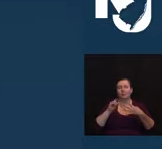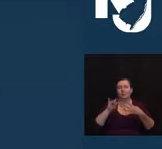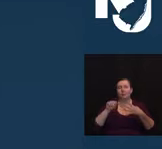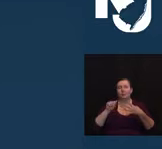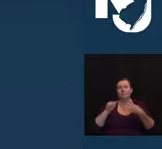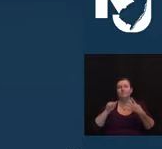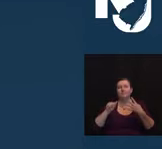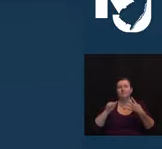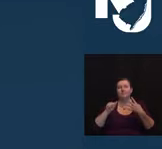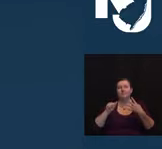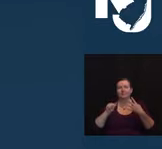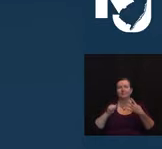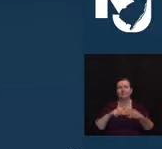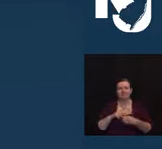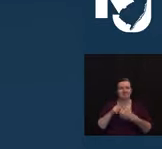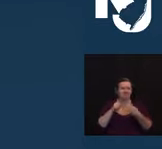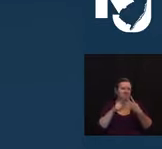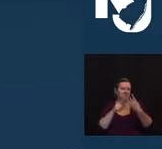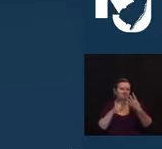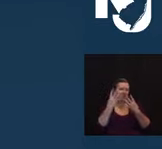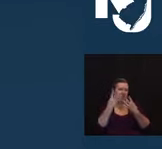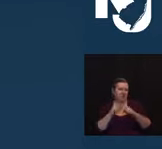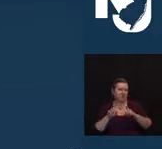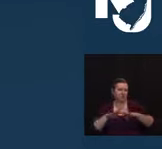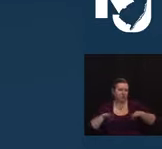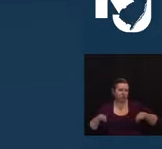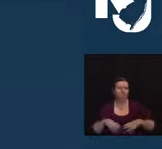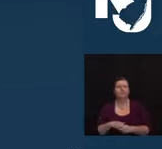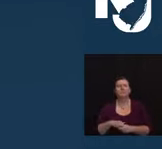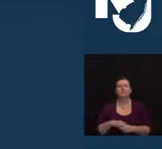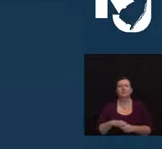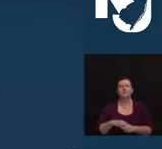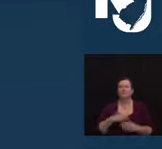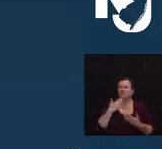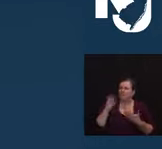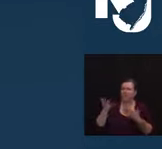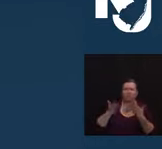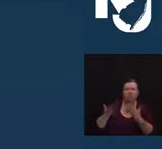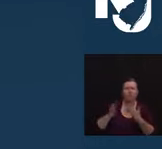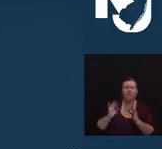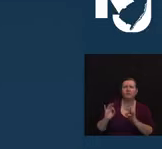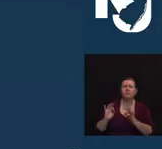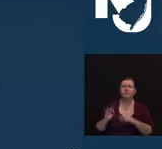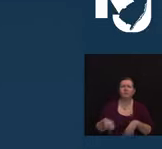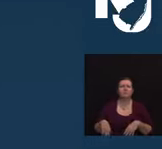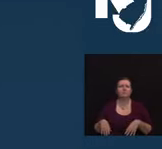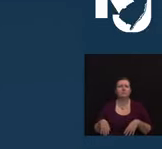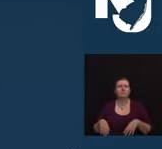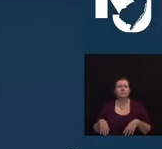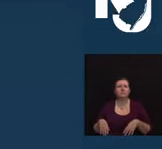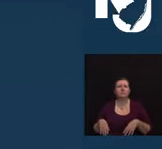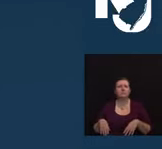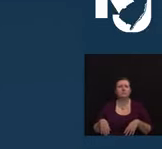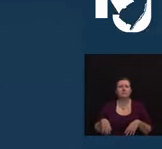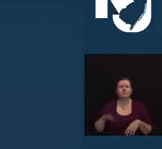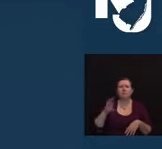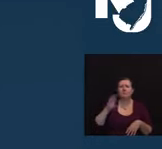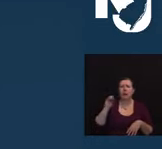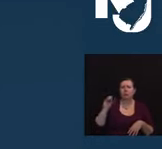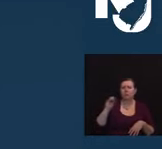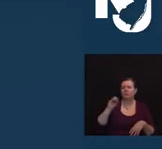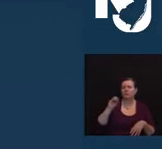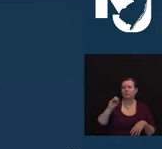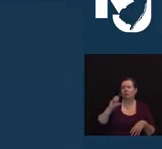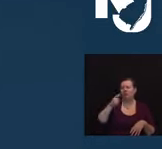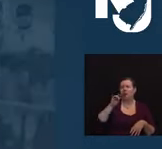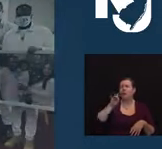residents of Gloucester County and for always bringing a smile to people's faces through music. May God bless and watch over him and his